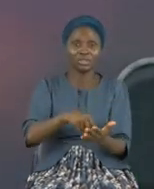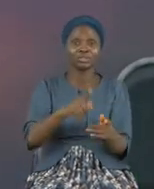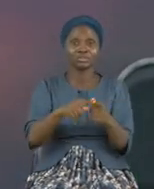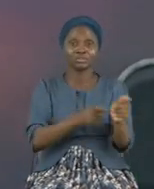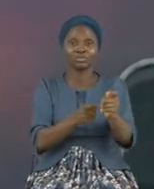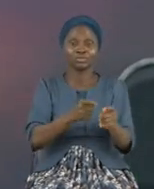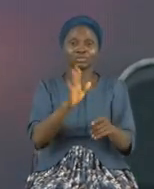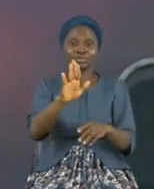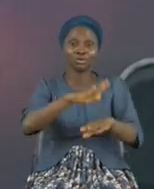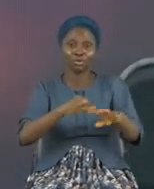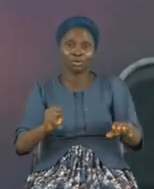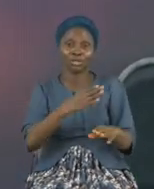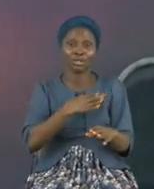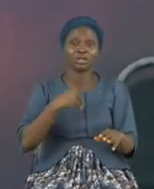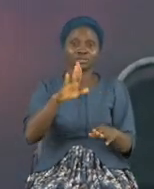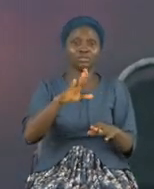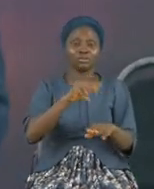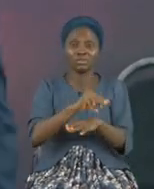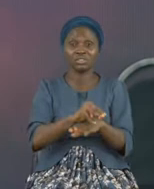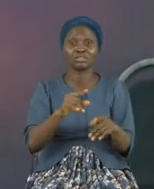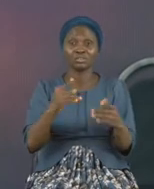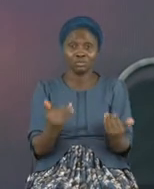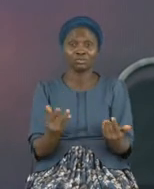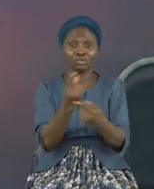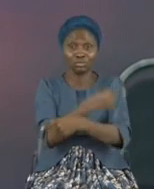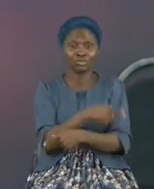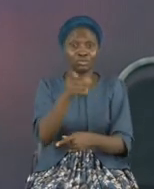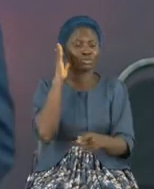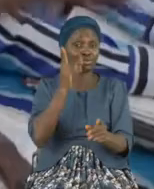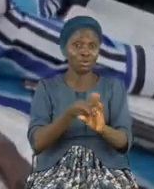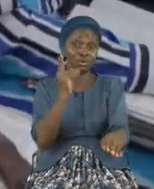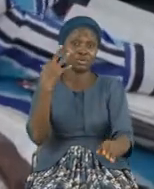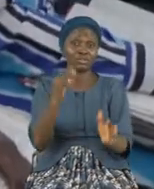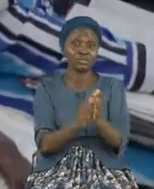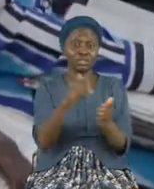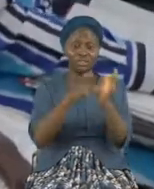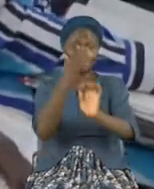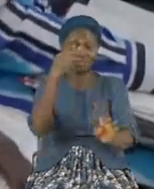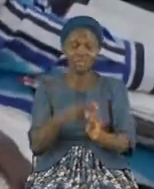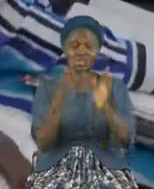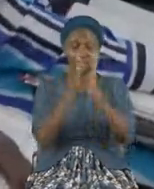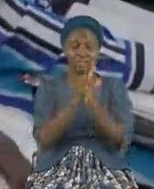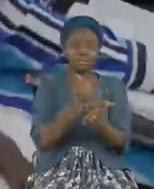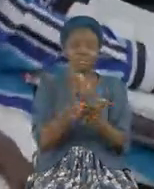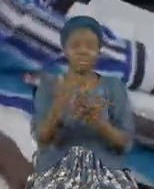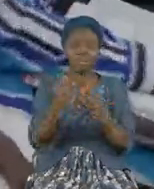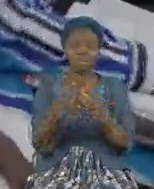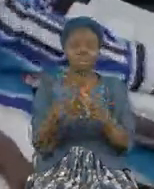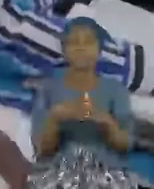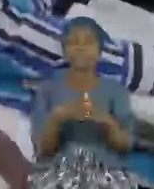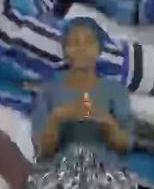your ministry, today you come out of that in Jesus' name.